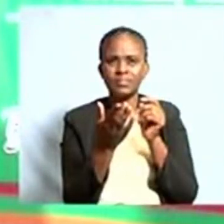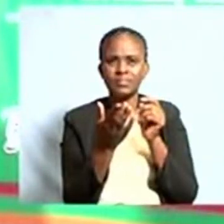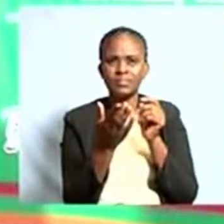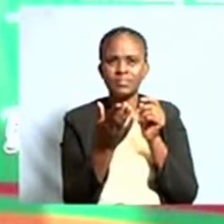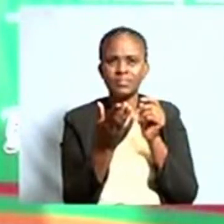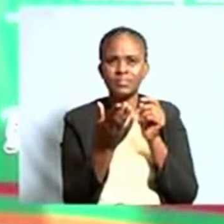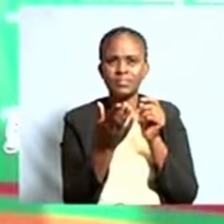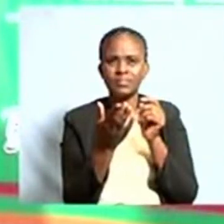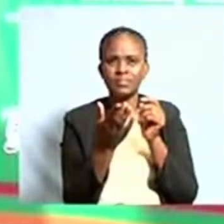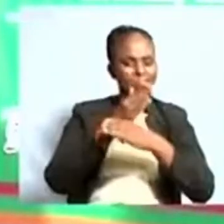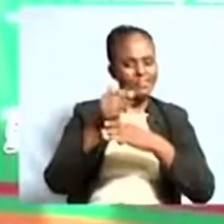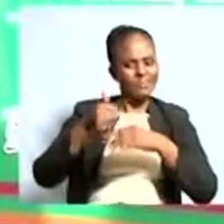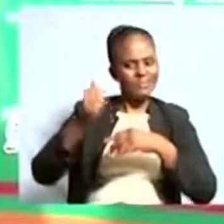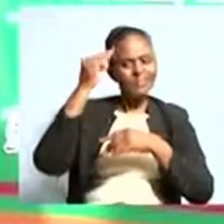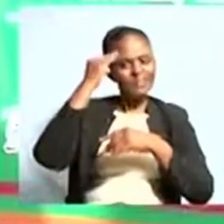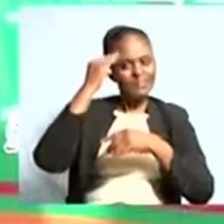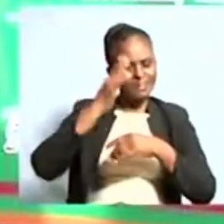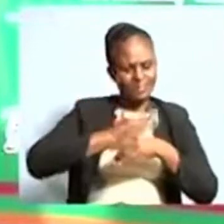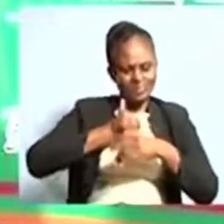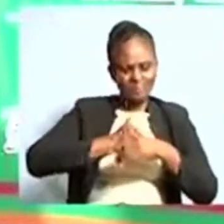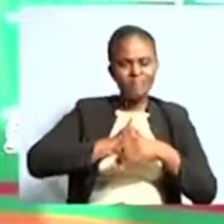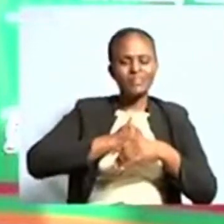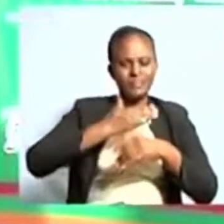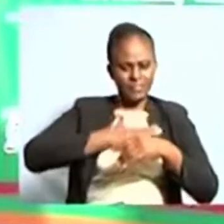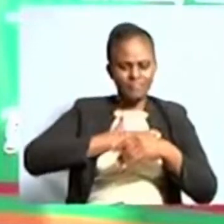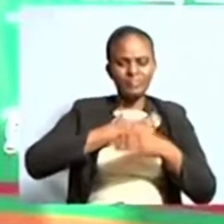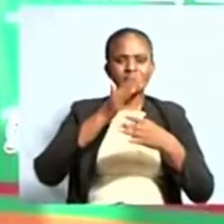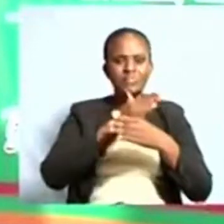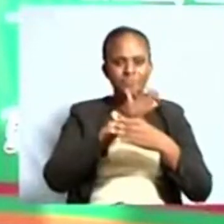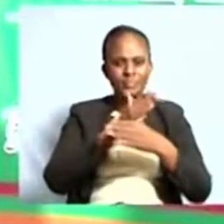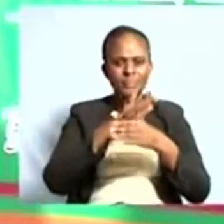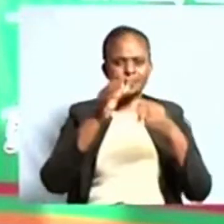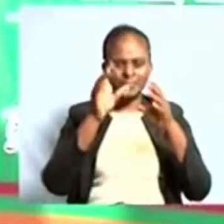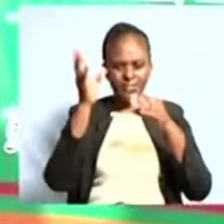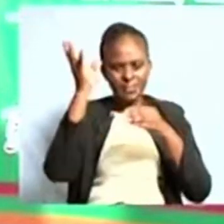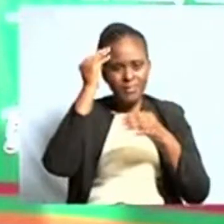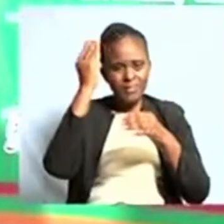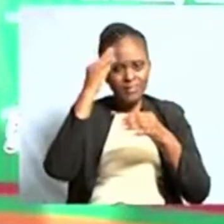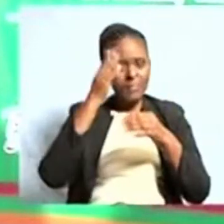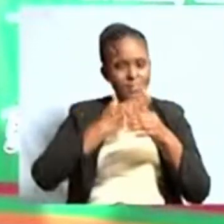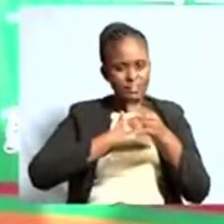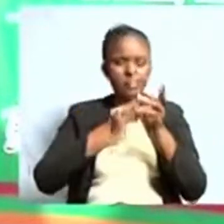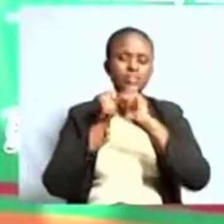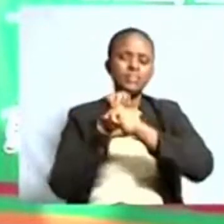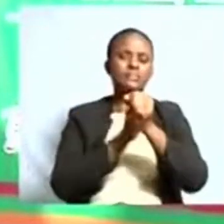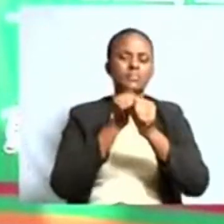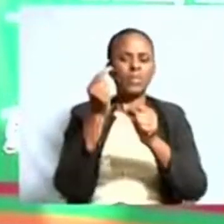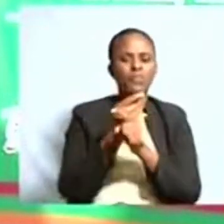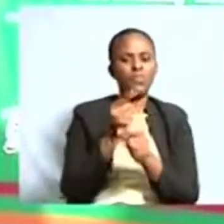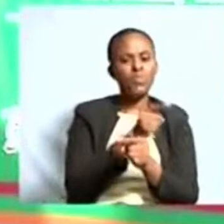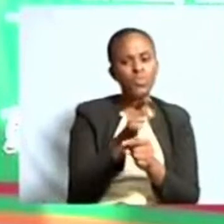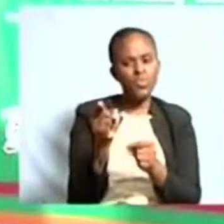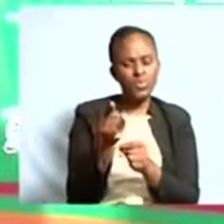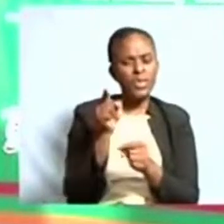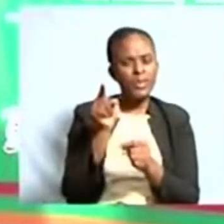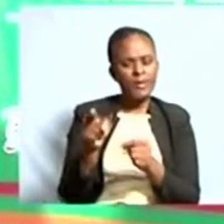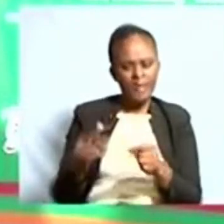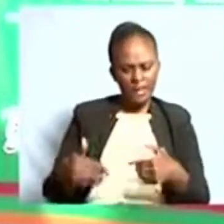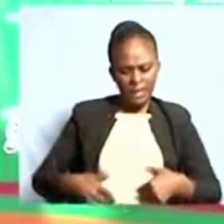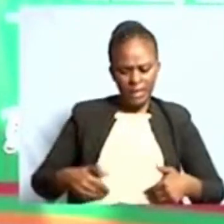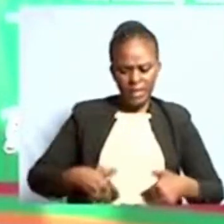businesses, they know that I need to protect my knowledge. So it's from the tender age